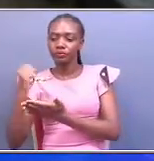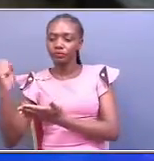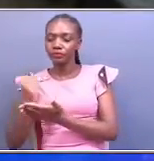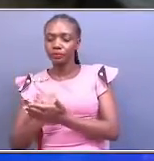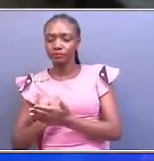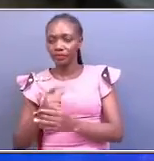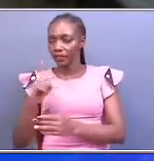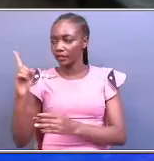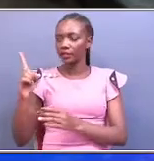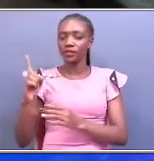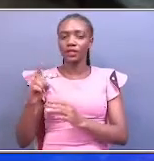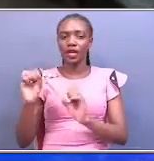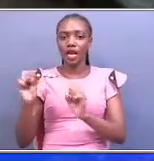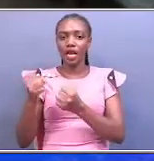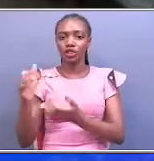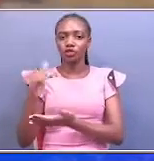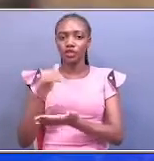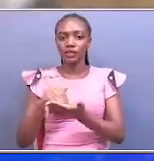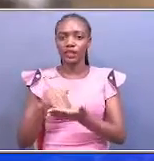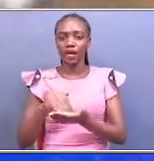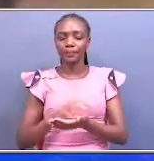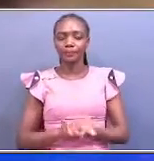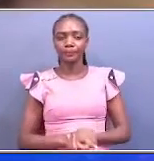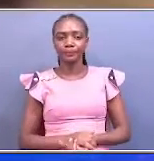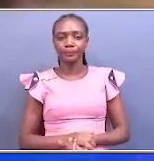Mom Rescue Center.